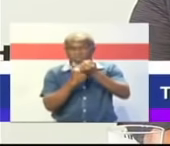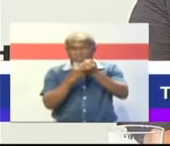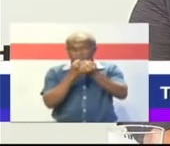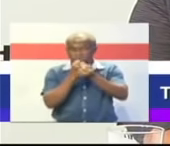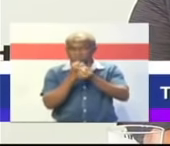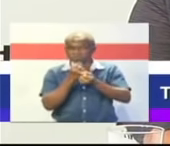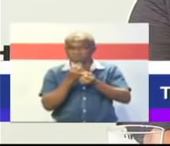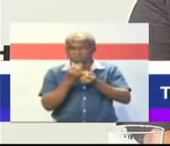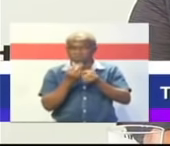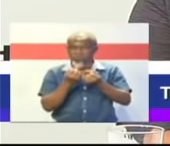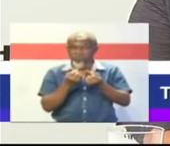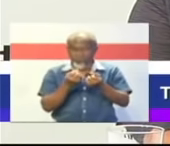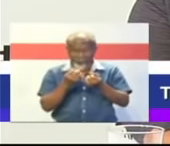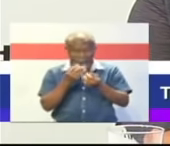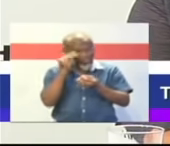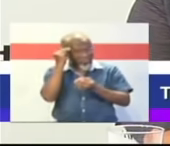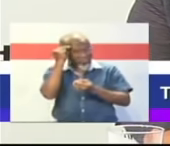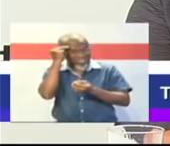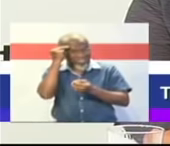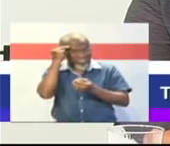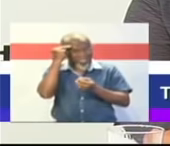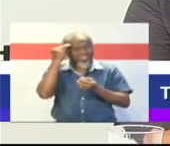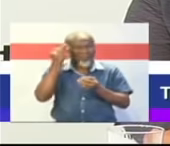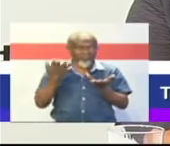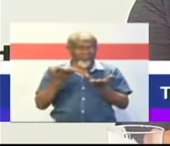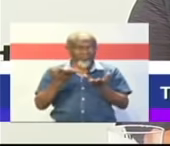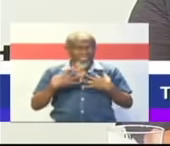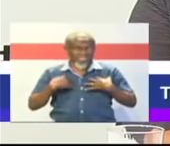or psychological